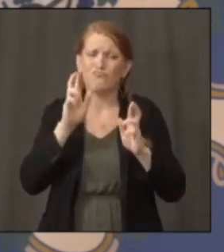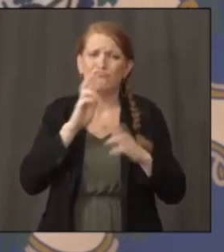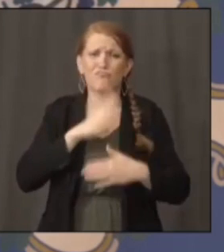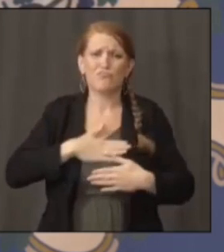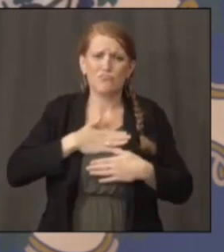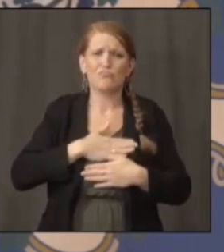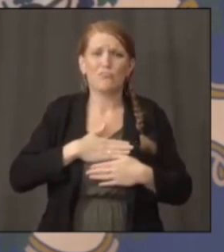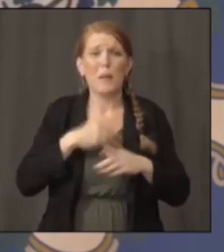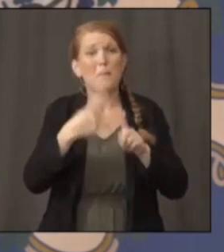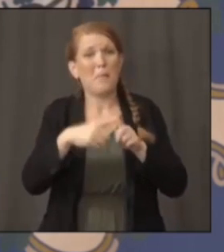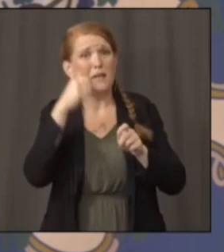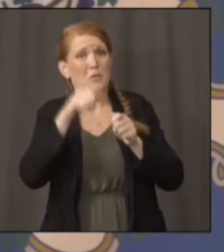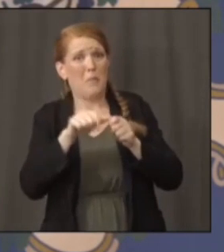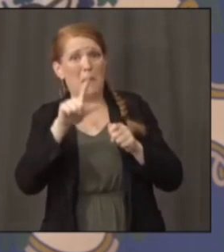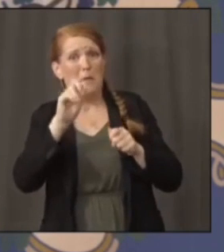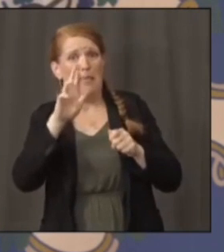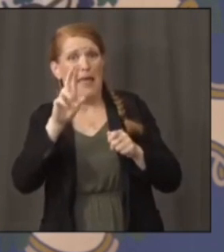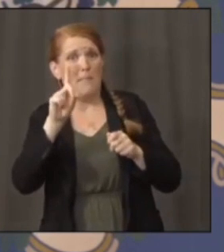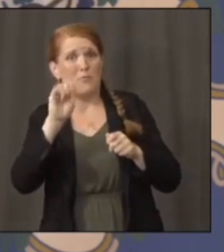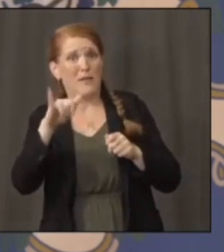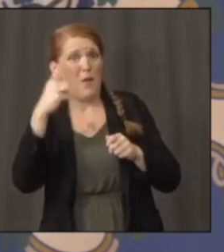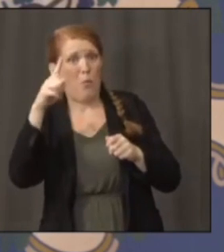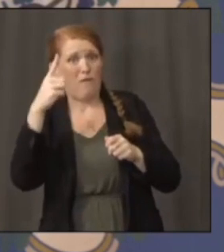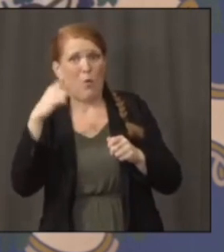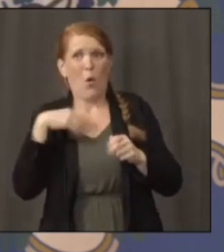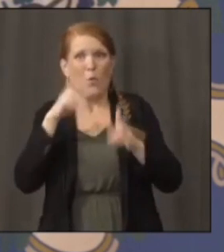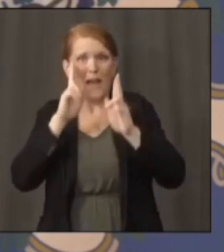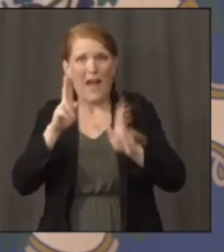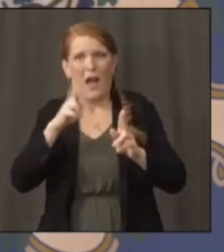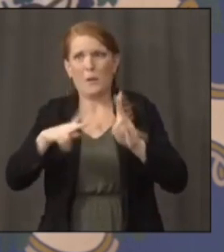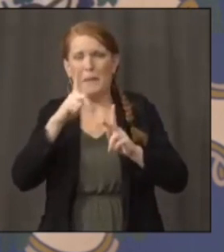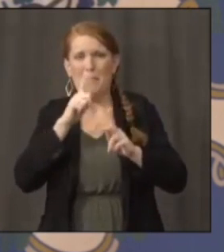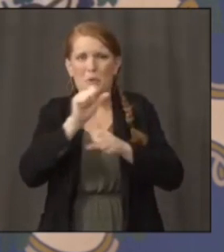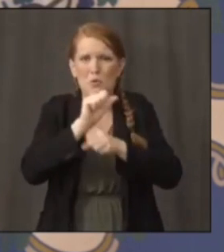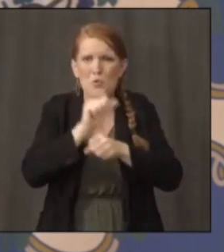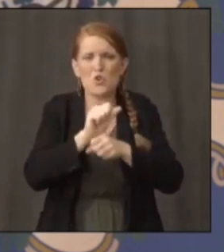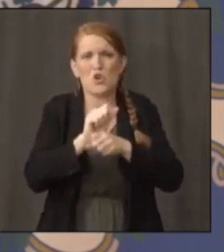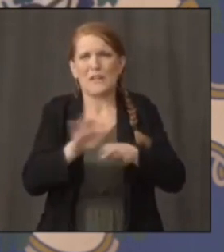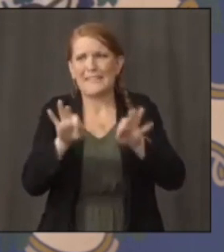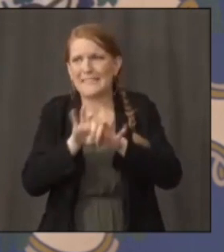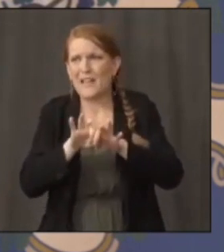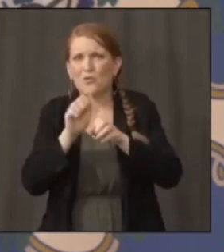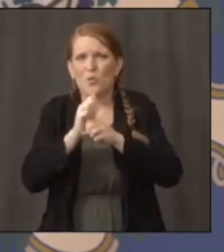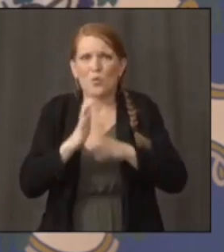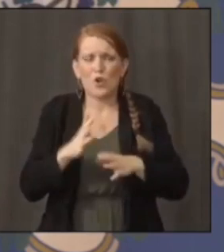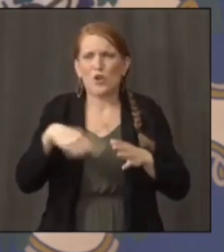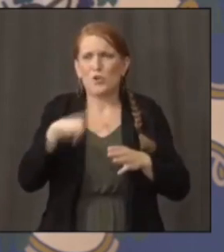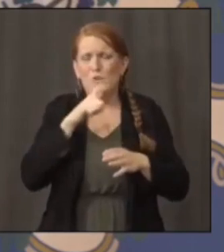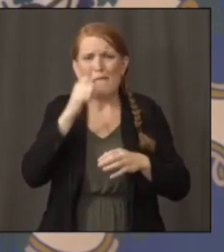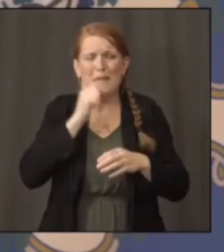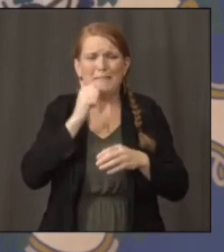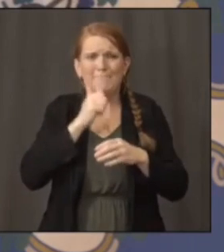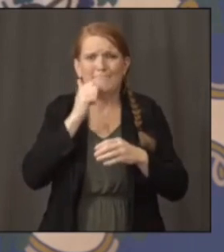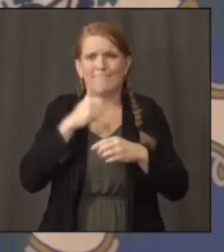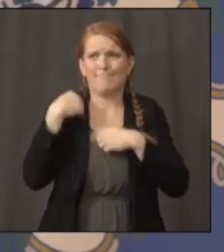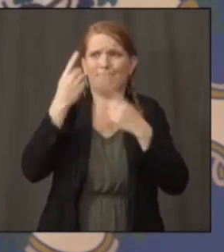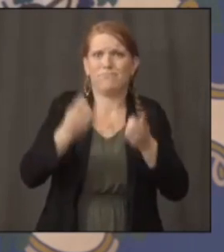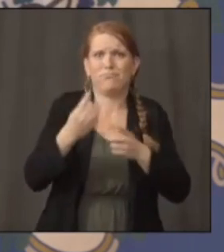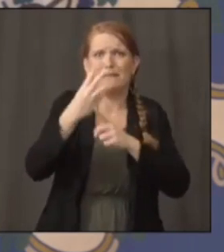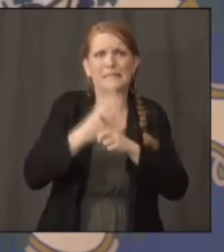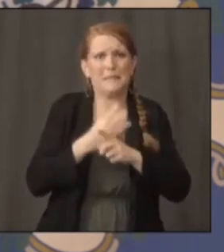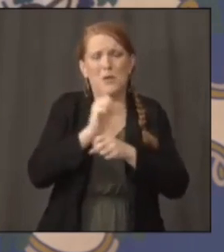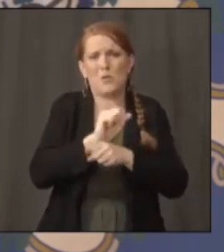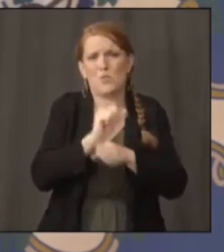essential workers who are on the front lines making a difference for the state every day during what's been a pretty complicated 6 months. Enjoy the weekend, everybody,